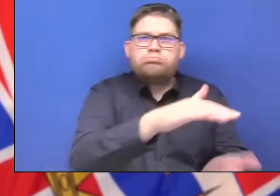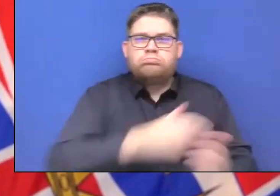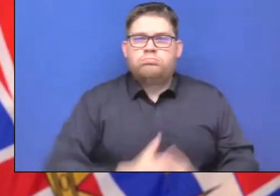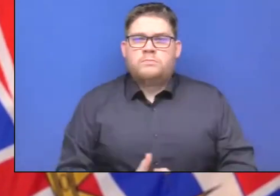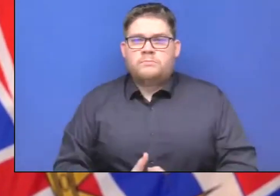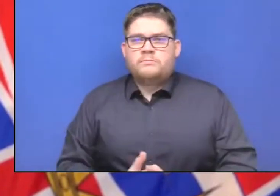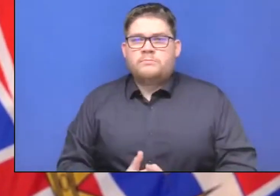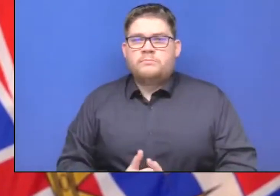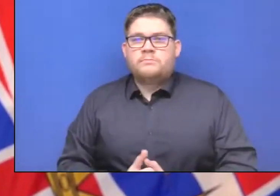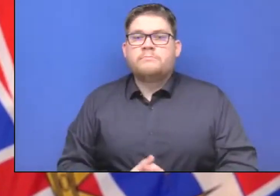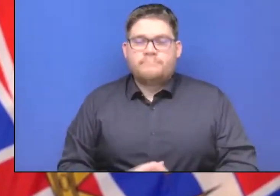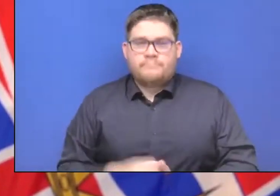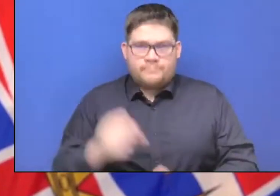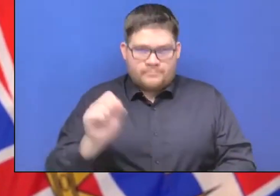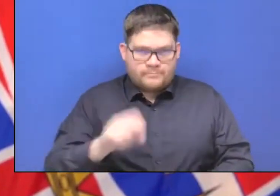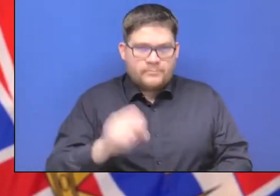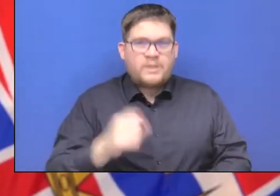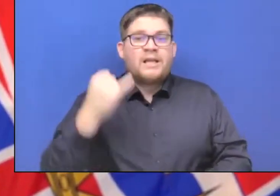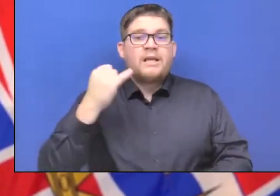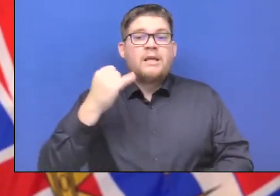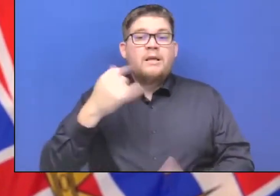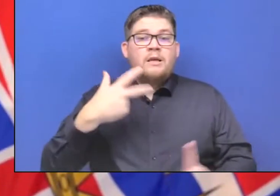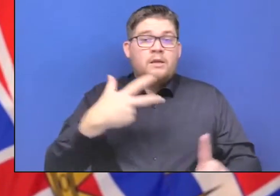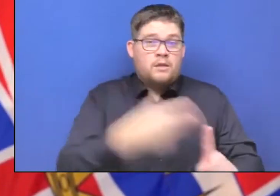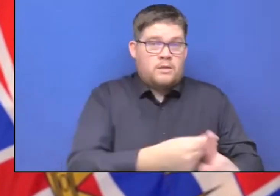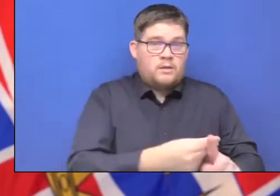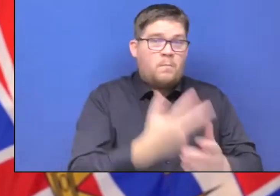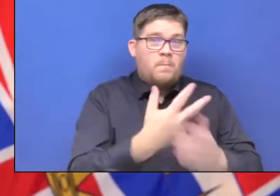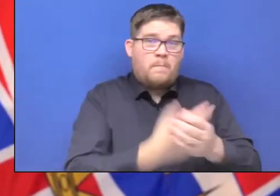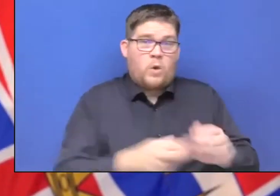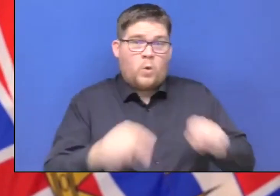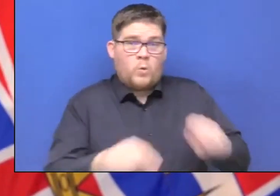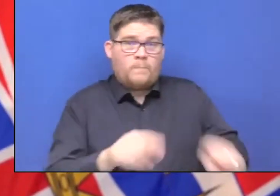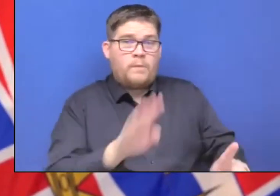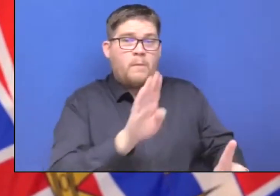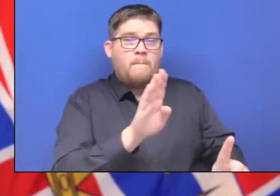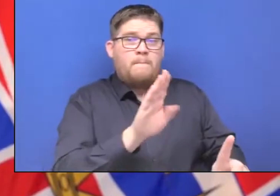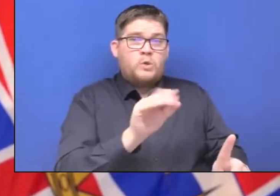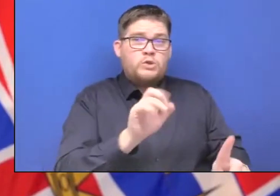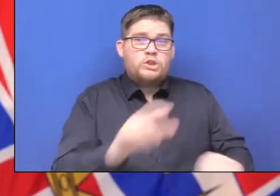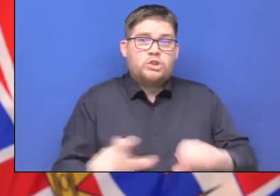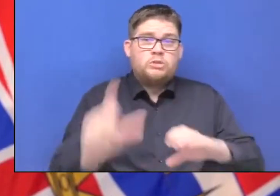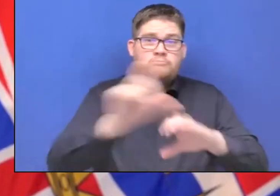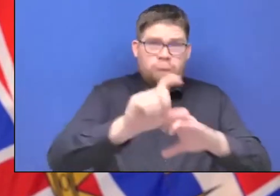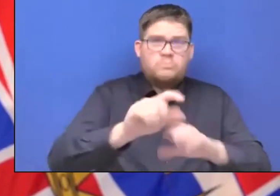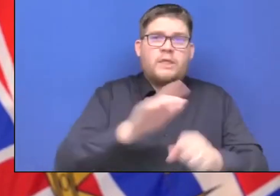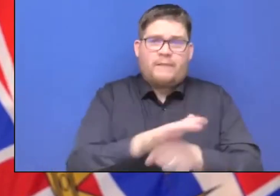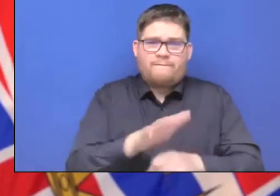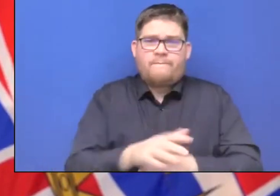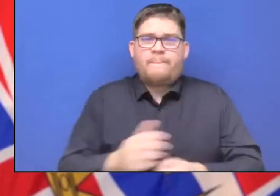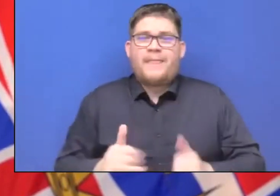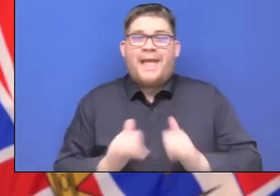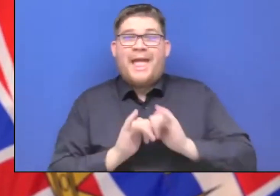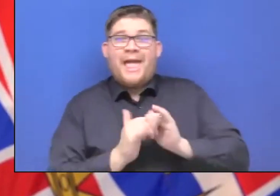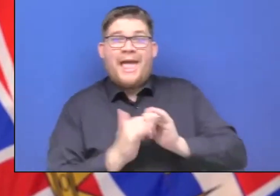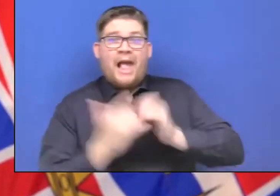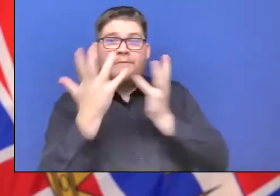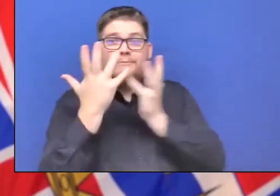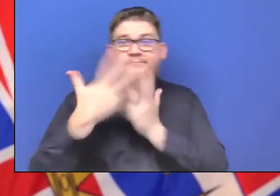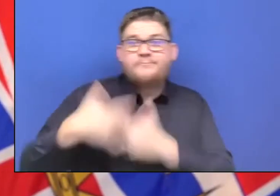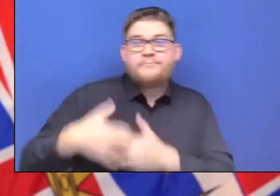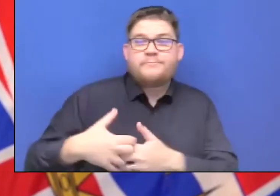we'll have sufficient vaccine to do both programs. In terms of how we're going to roll them out, a lot of it will be